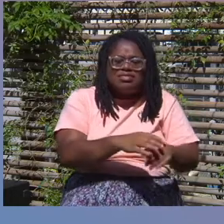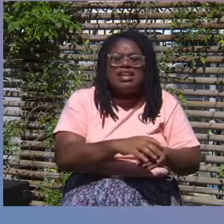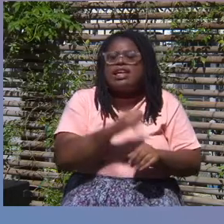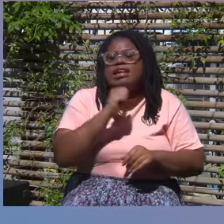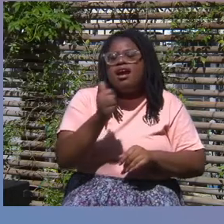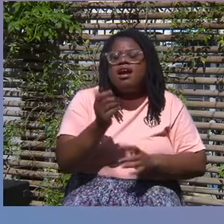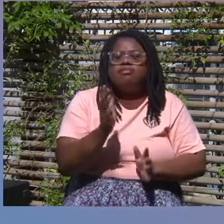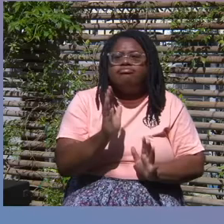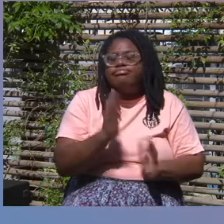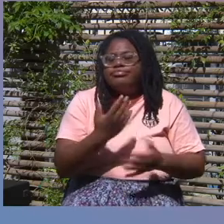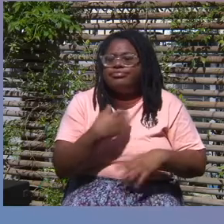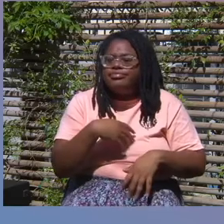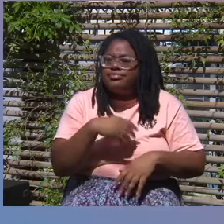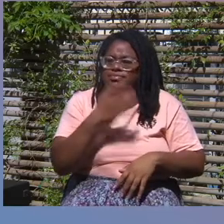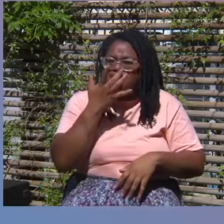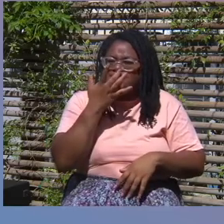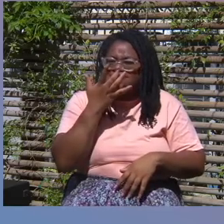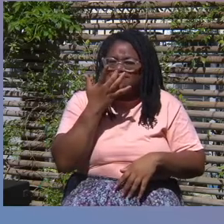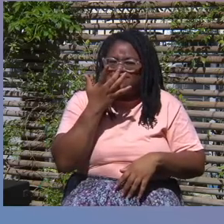Not just going with some